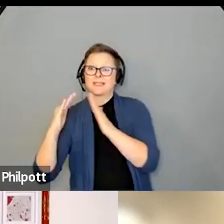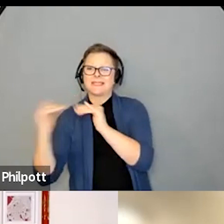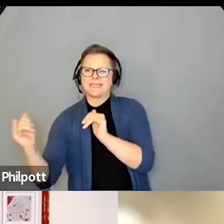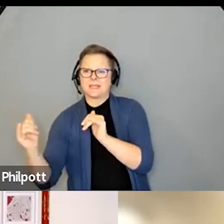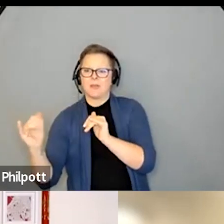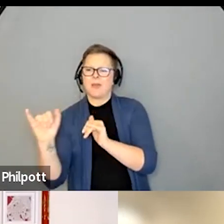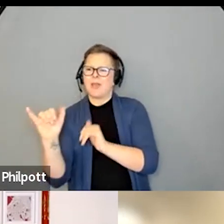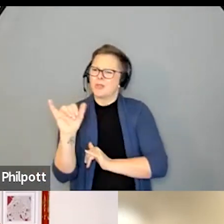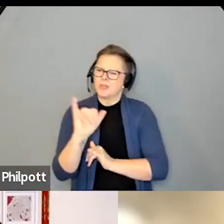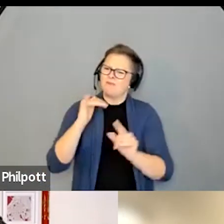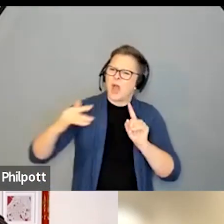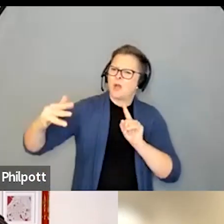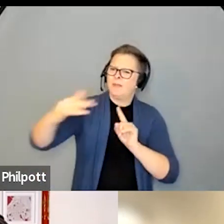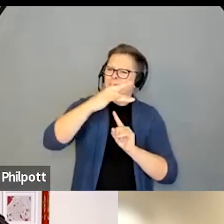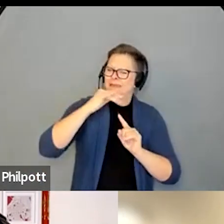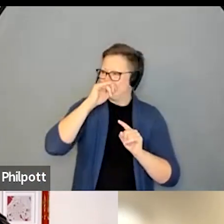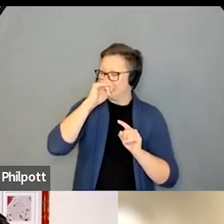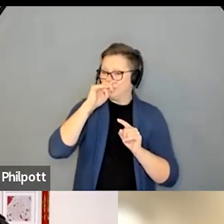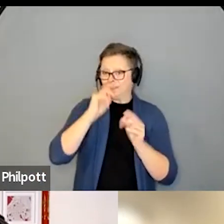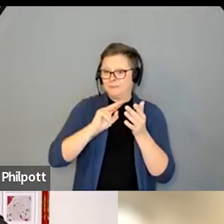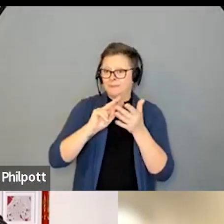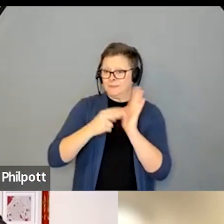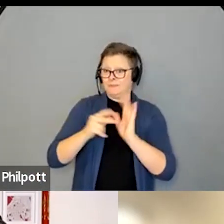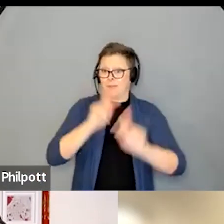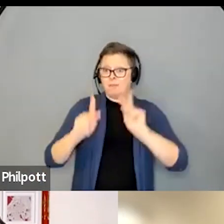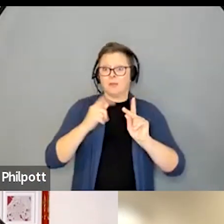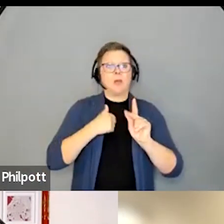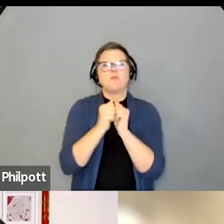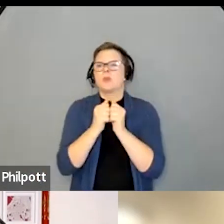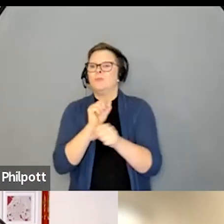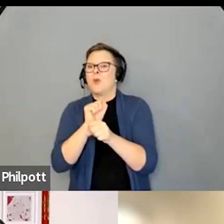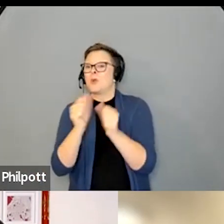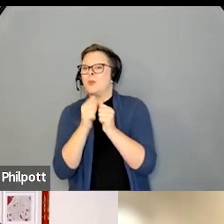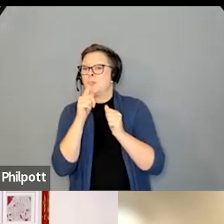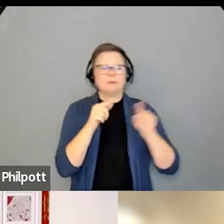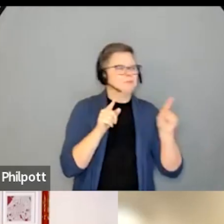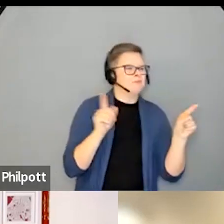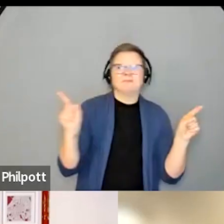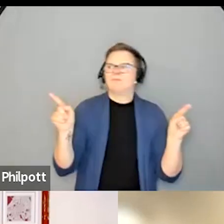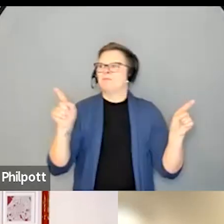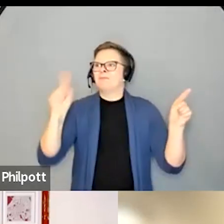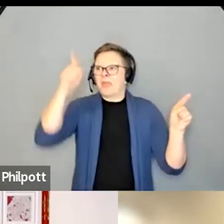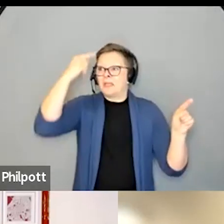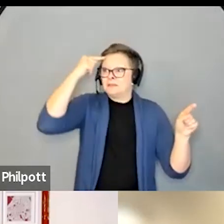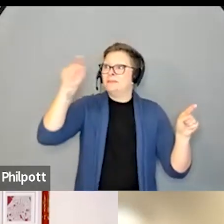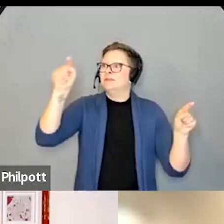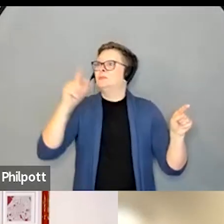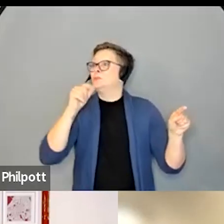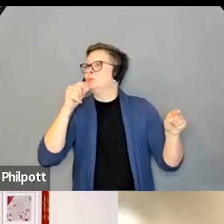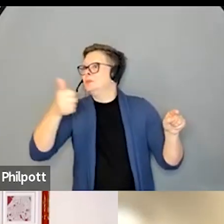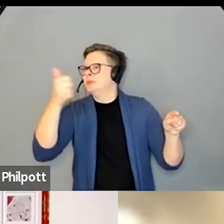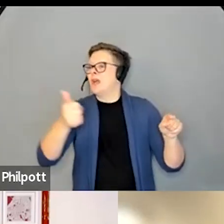also the environment. It's the people we work with. It's the people we work for. Sometimes it's even the people who work for us if we're that high enough up,